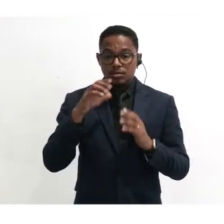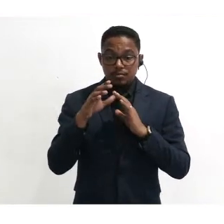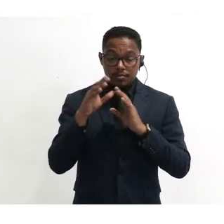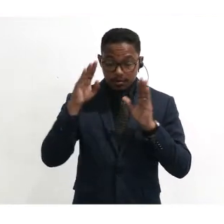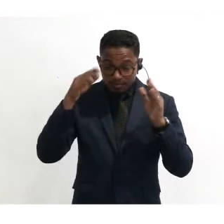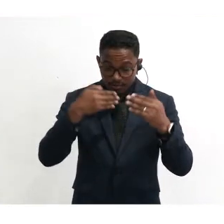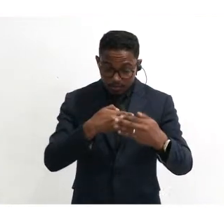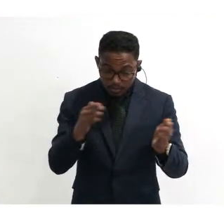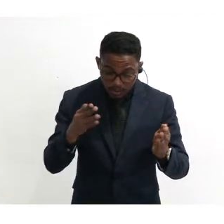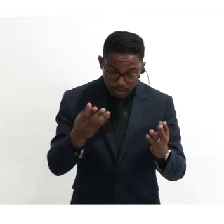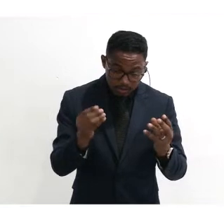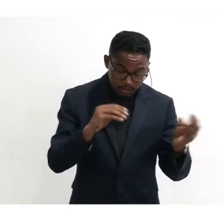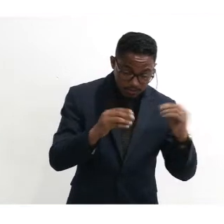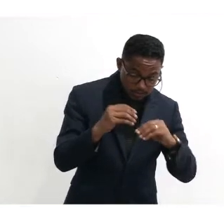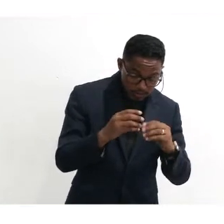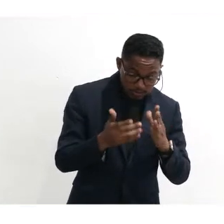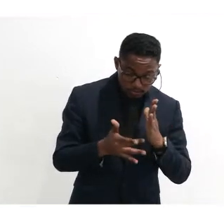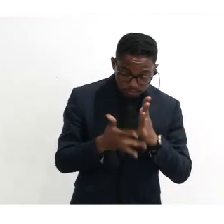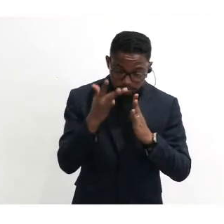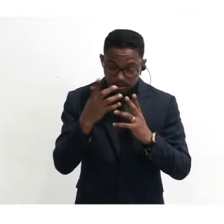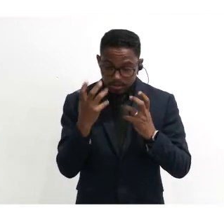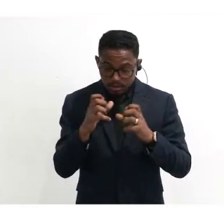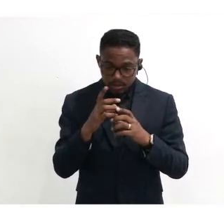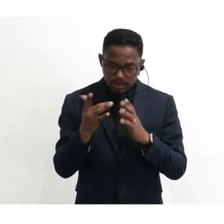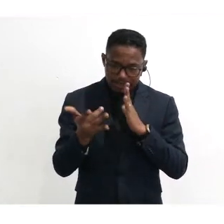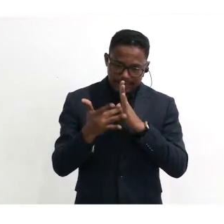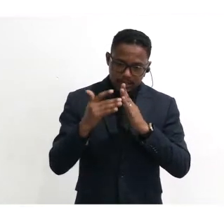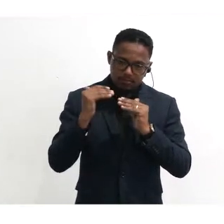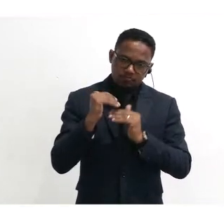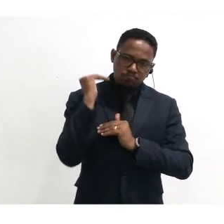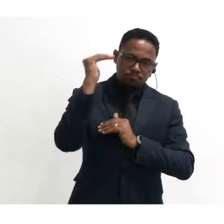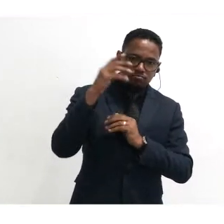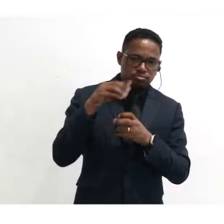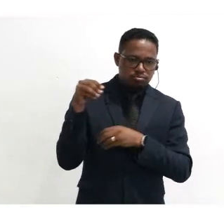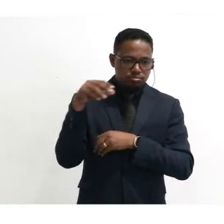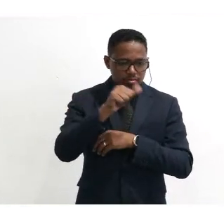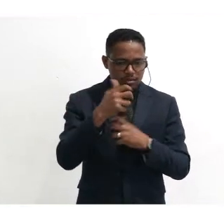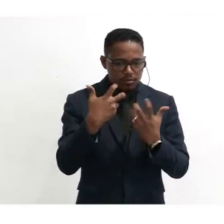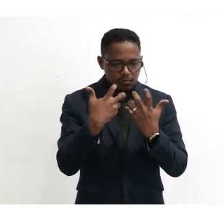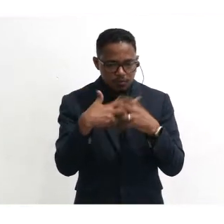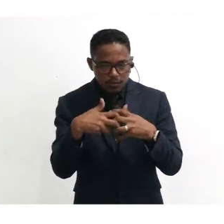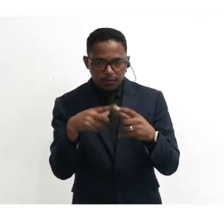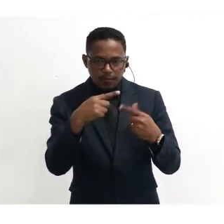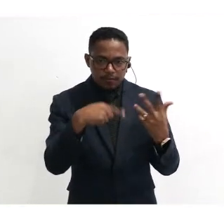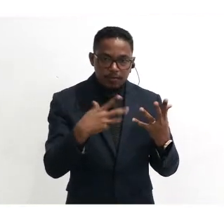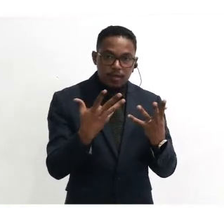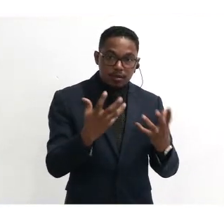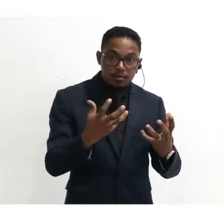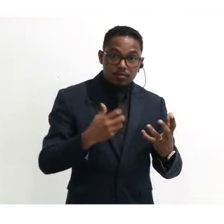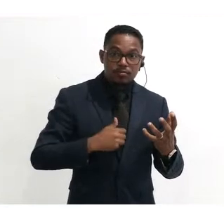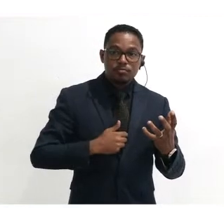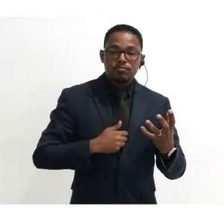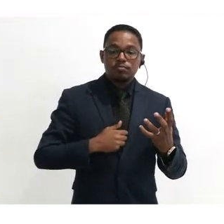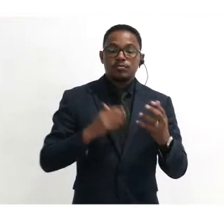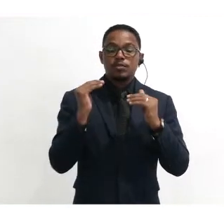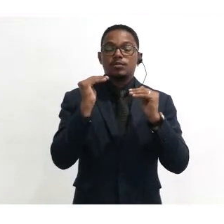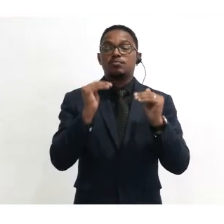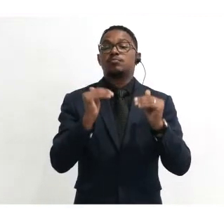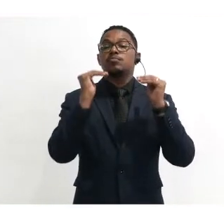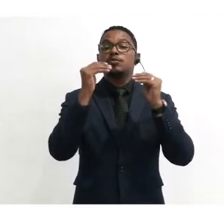very high tech. You're talking about expensive equipment. You're talking about very highly trained